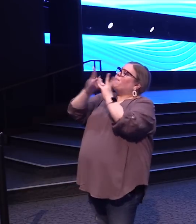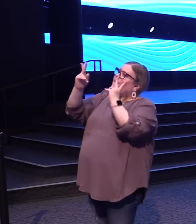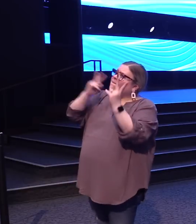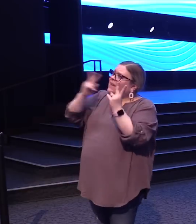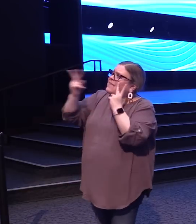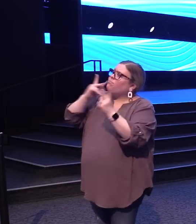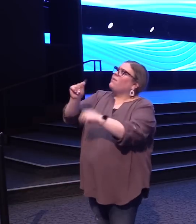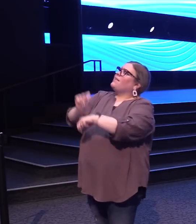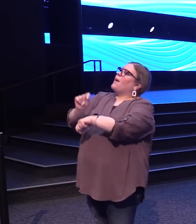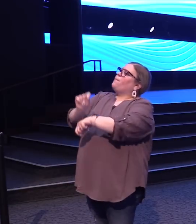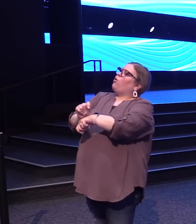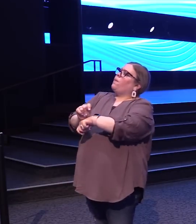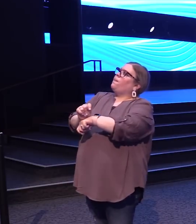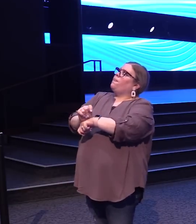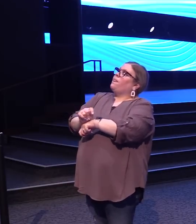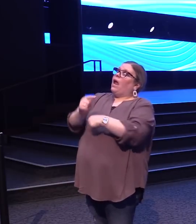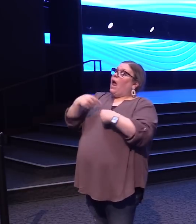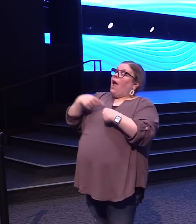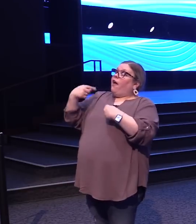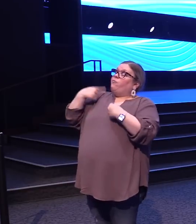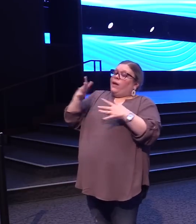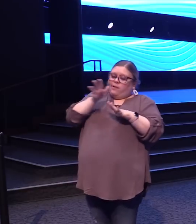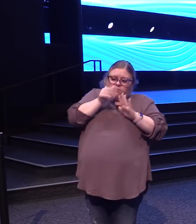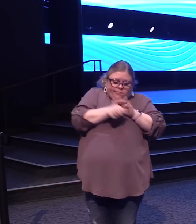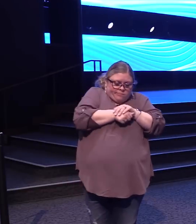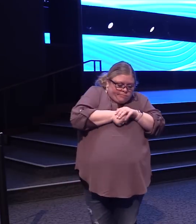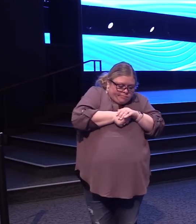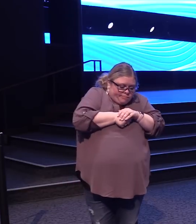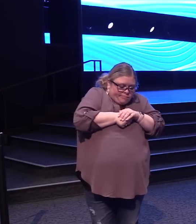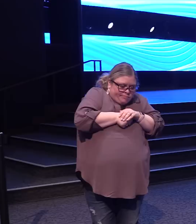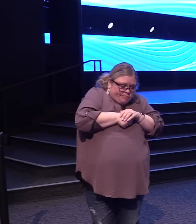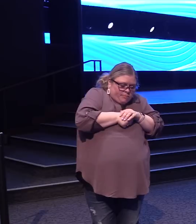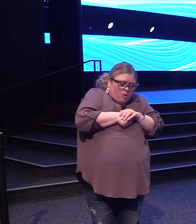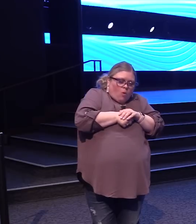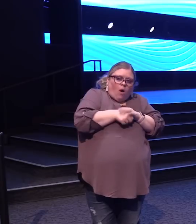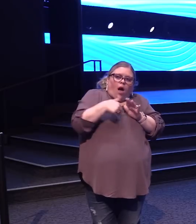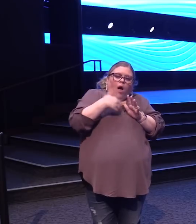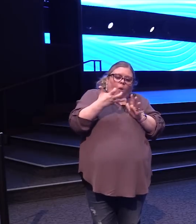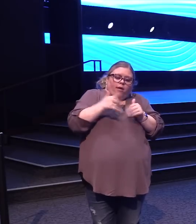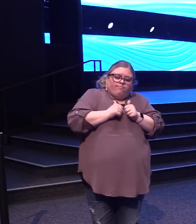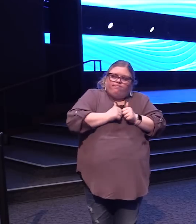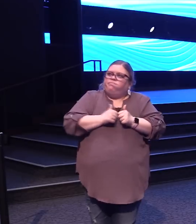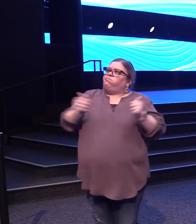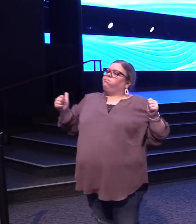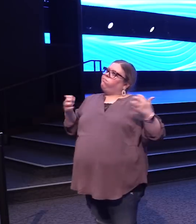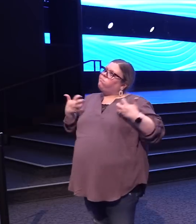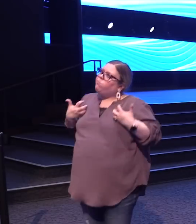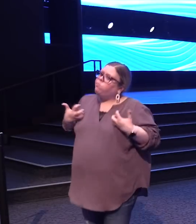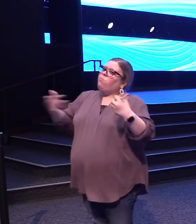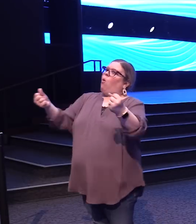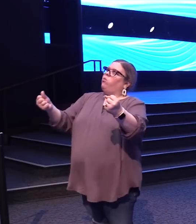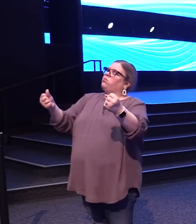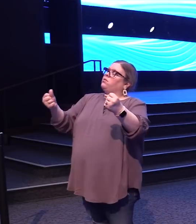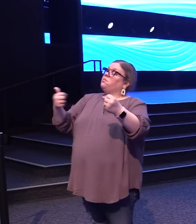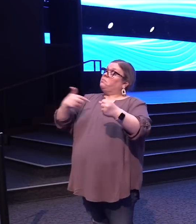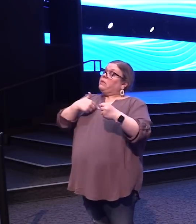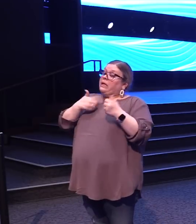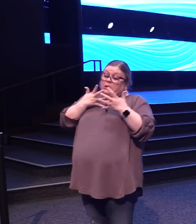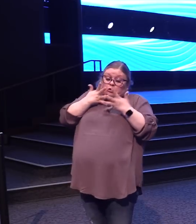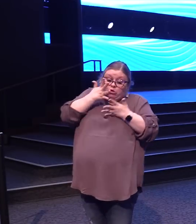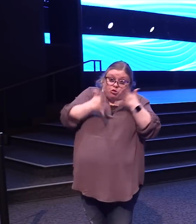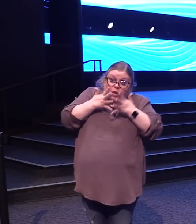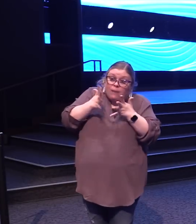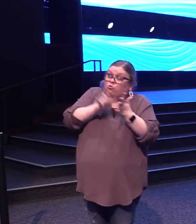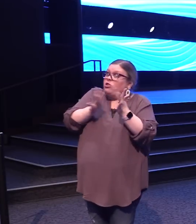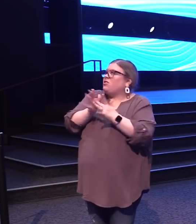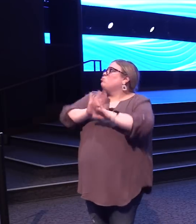temple. Maybe I've been too much of a submarine and I want to come up to the surface. I want to be bold. I'm not going to be ashamed of you